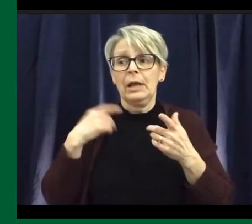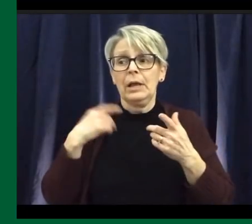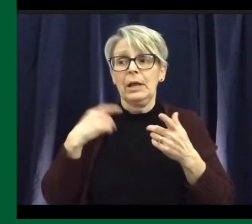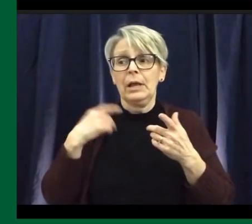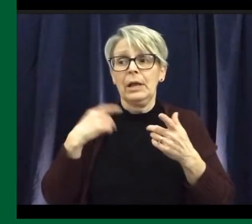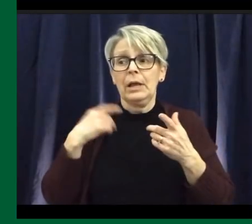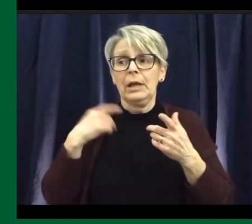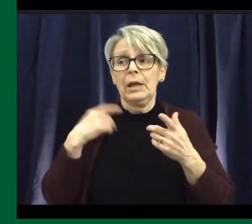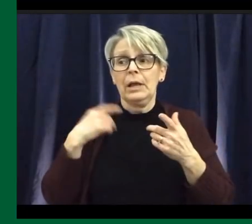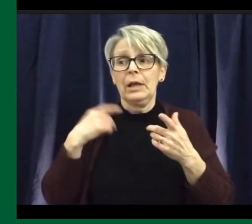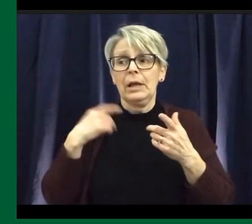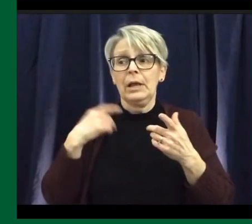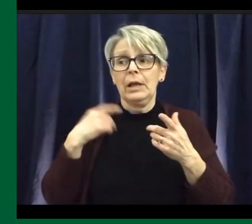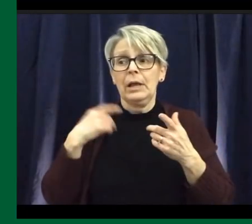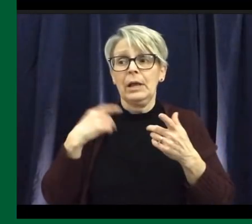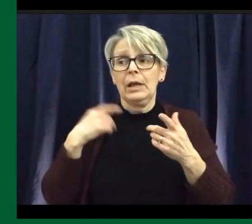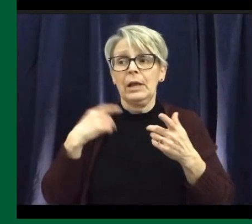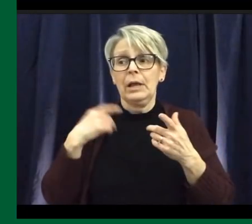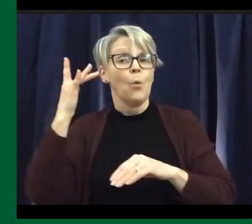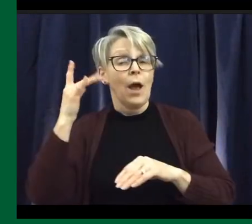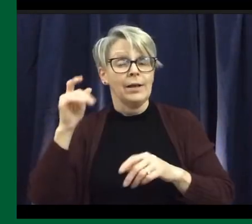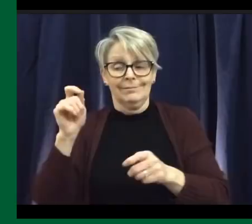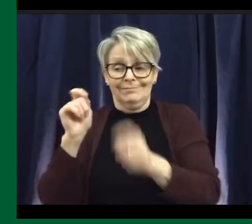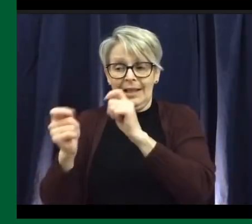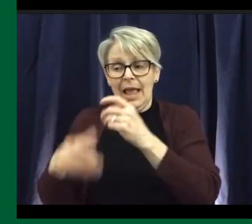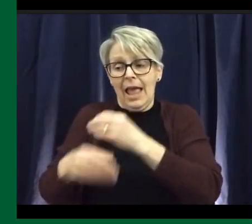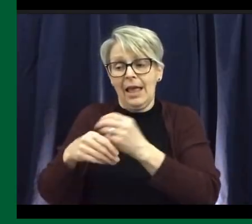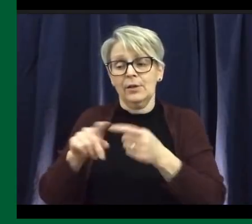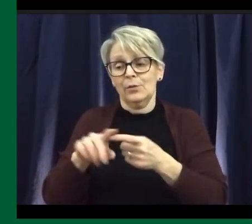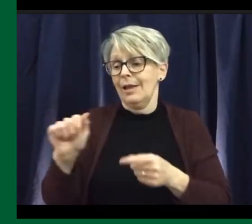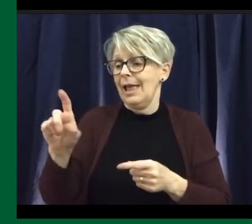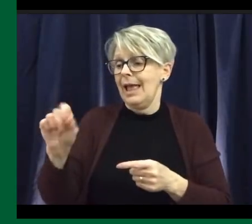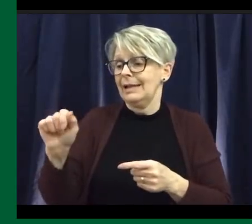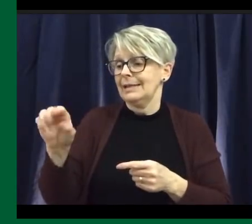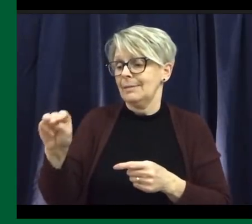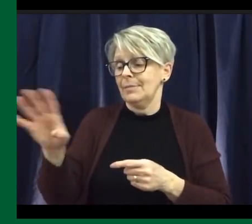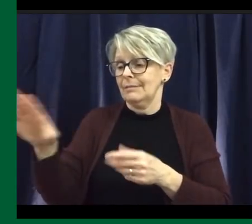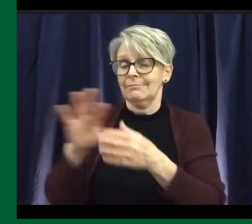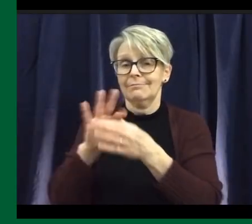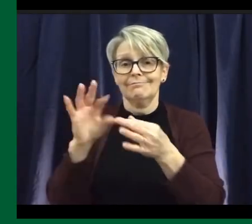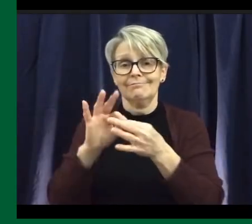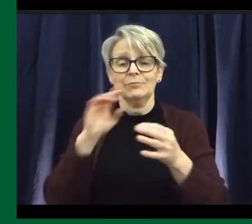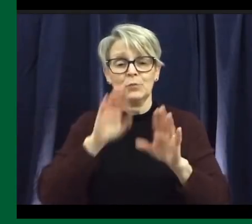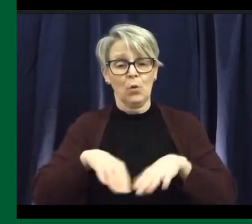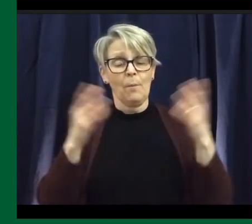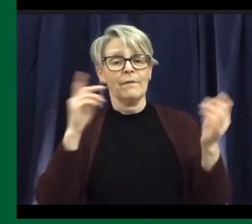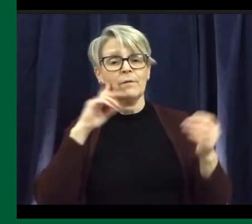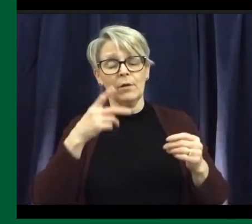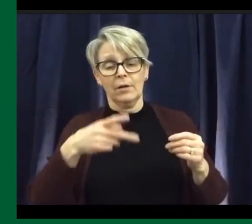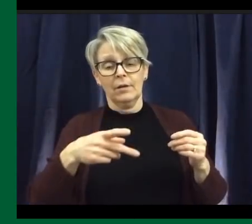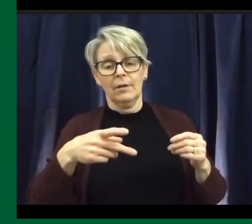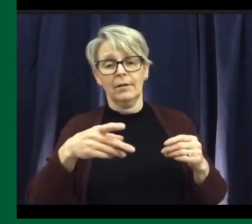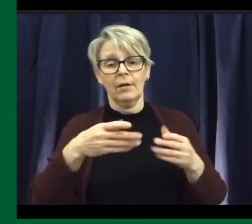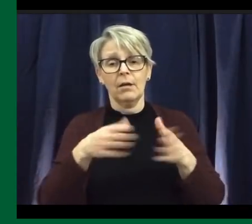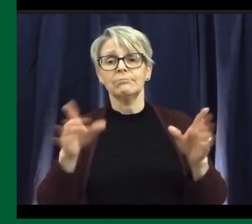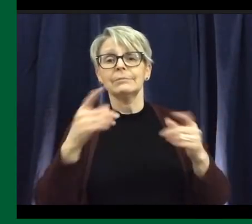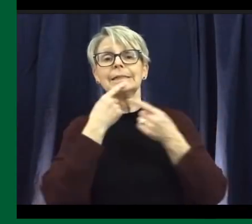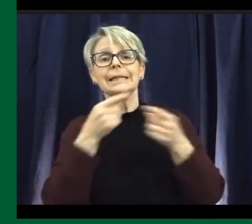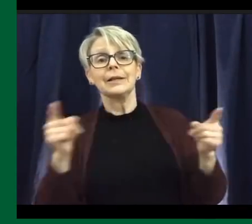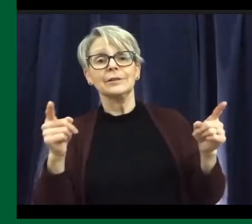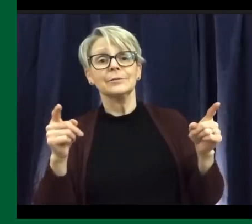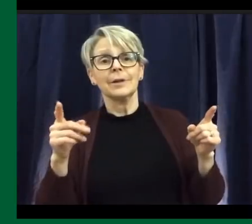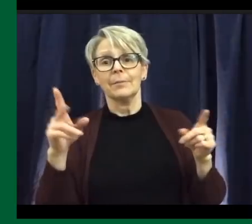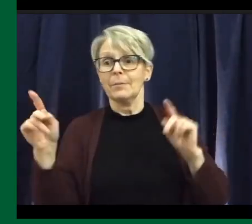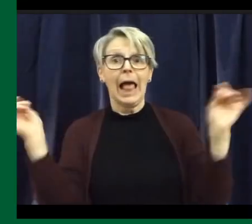made because of, to Adam's comment earlier around the opening it up to a public service announcement and having this wild frenzy